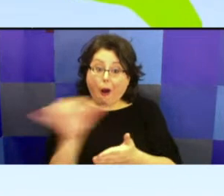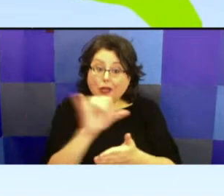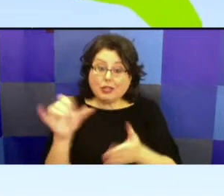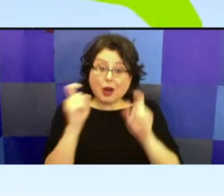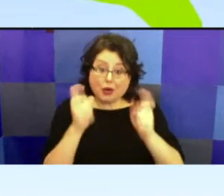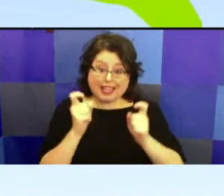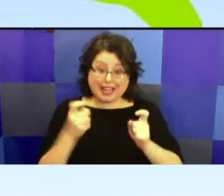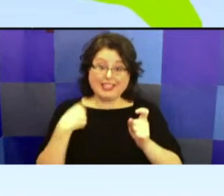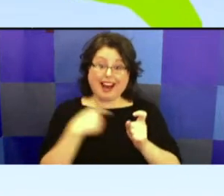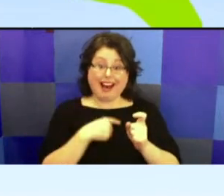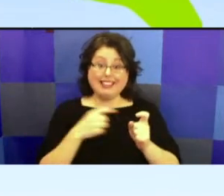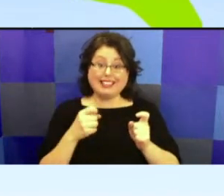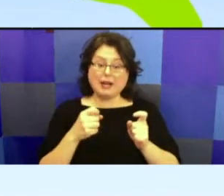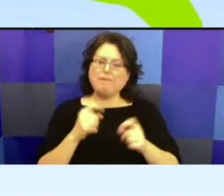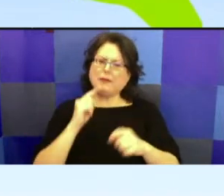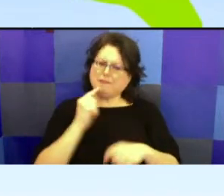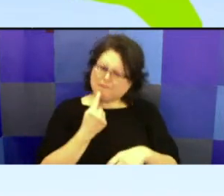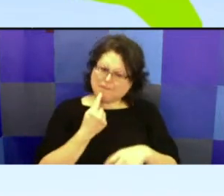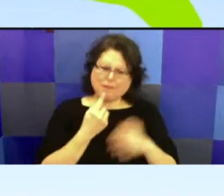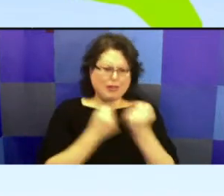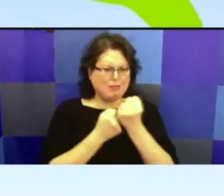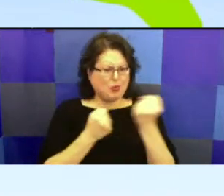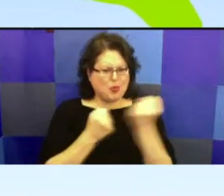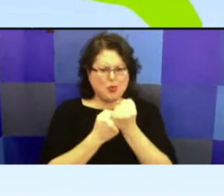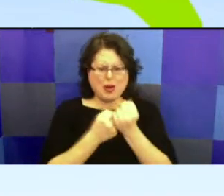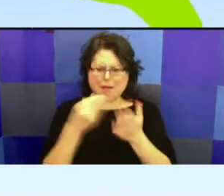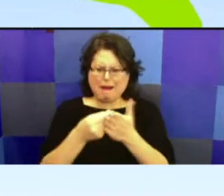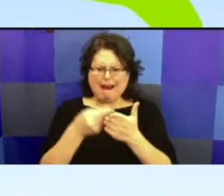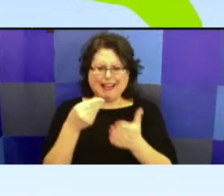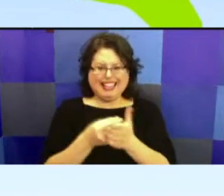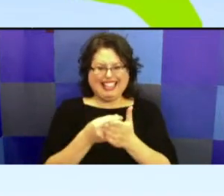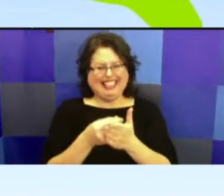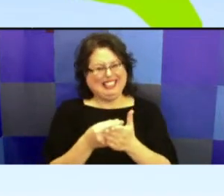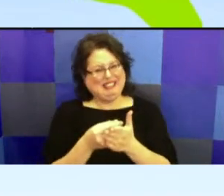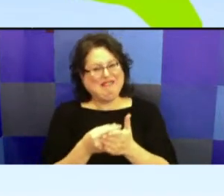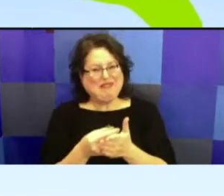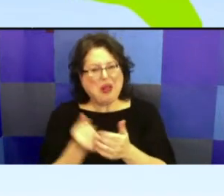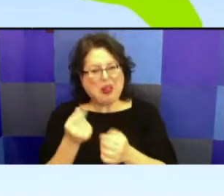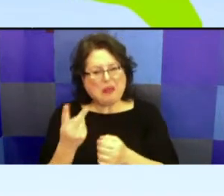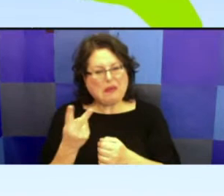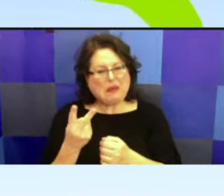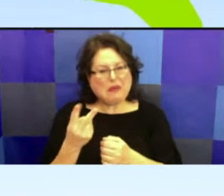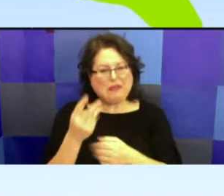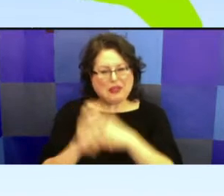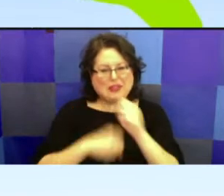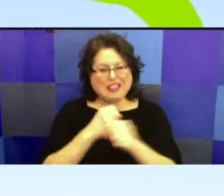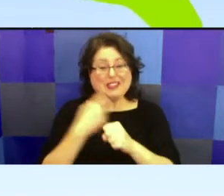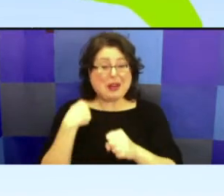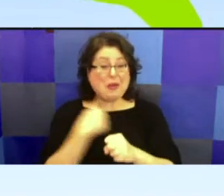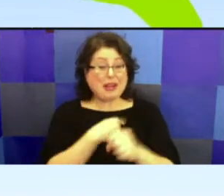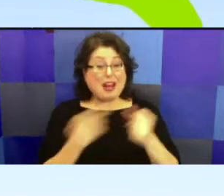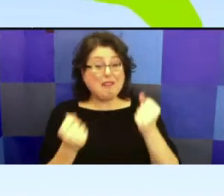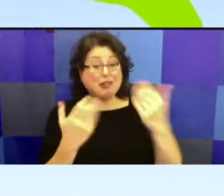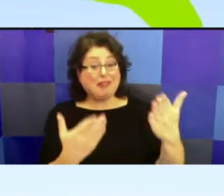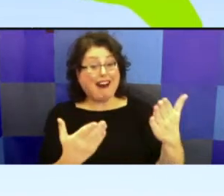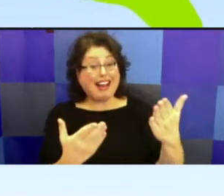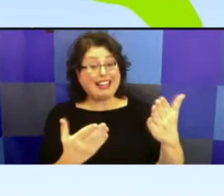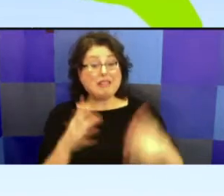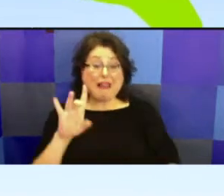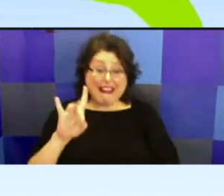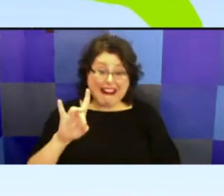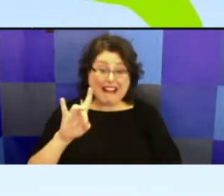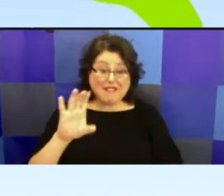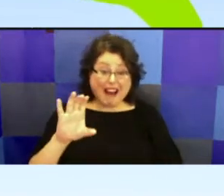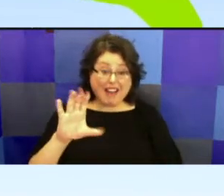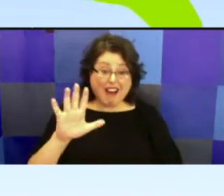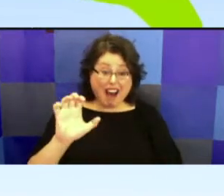to provide crucial financial support. We, over the last few years, have been able to provide about $8,500